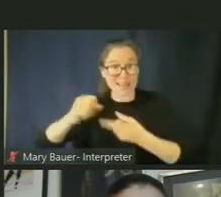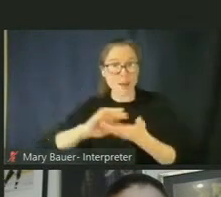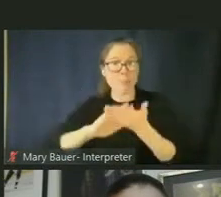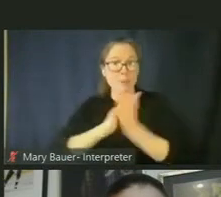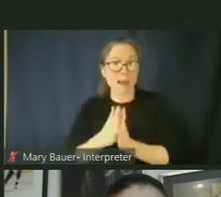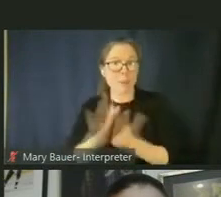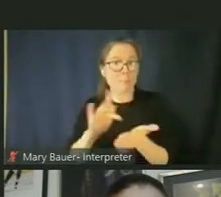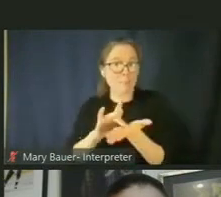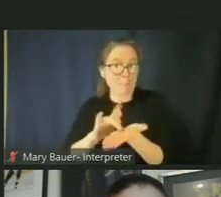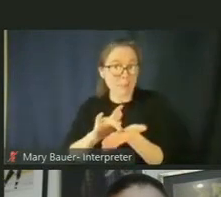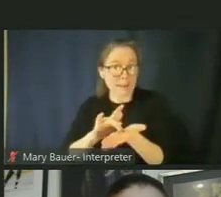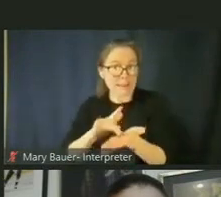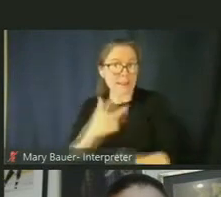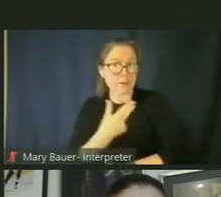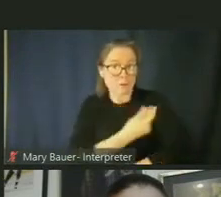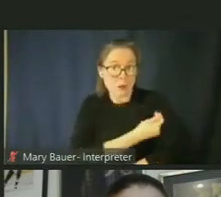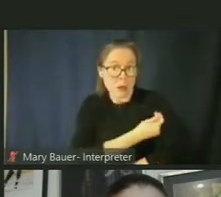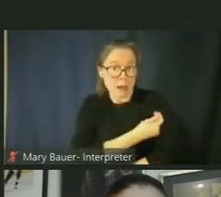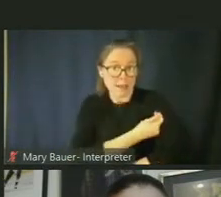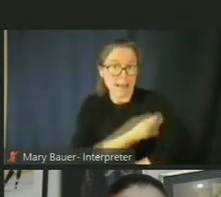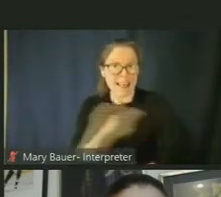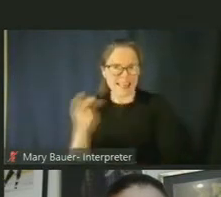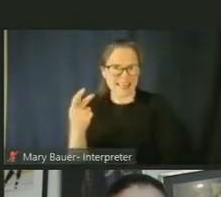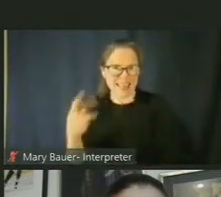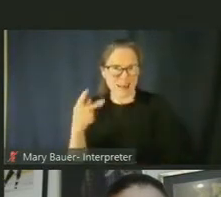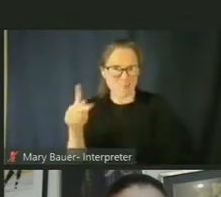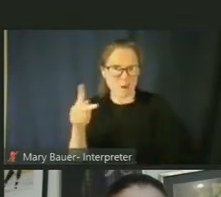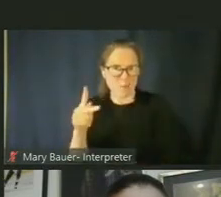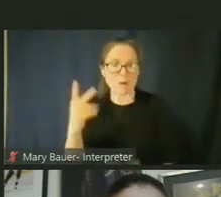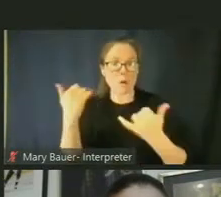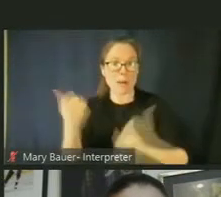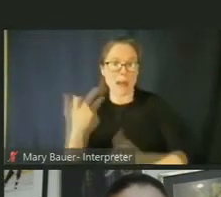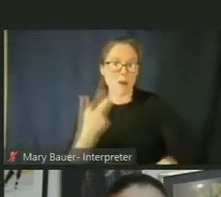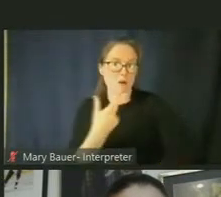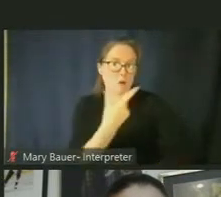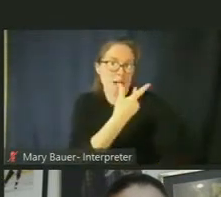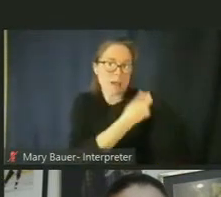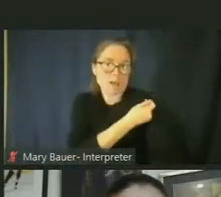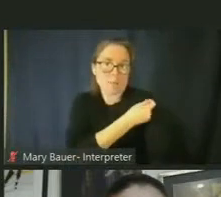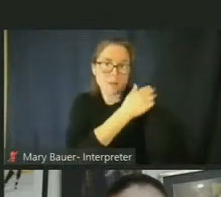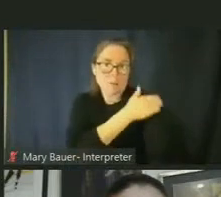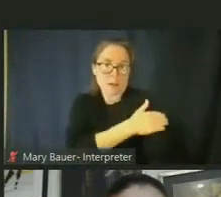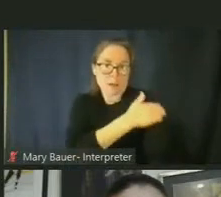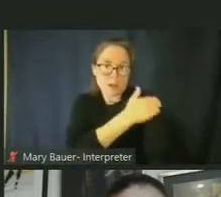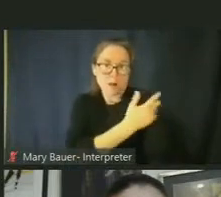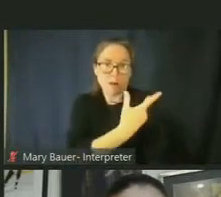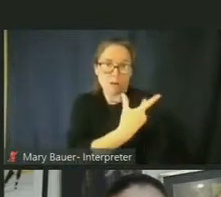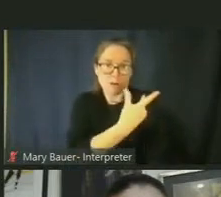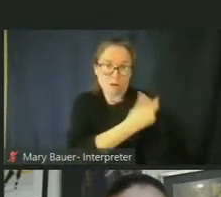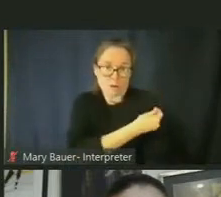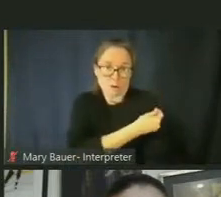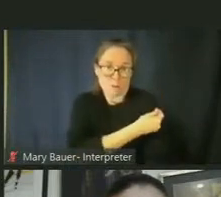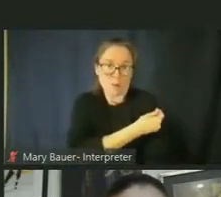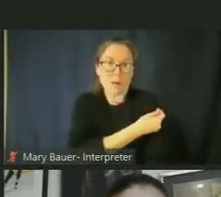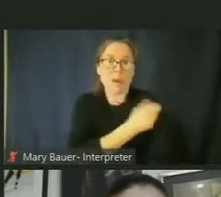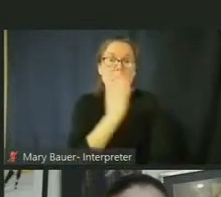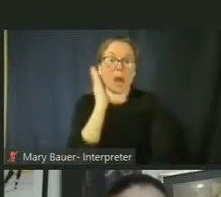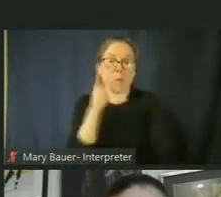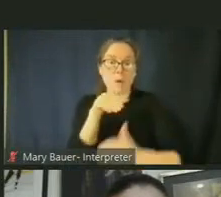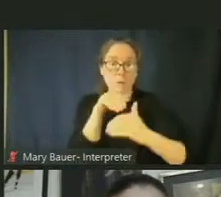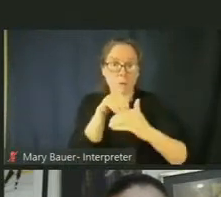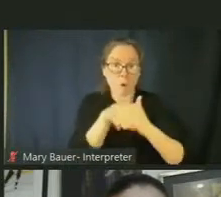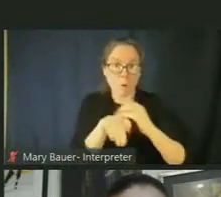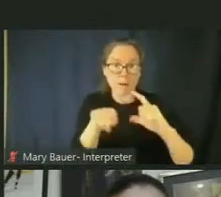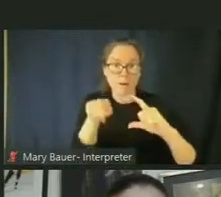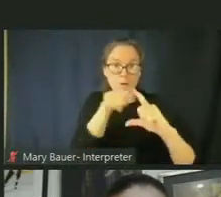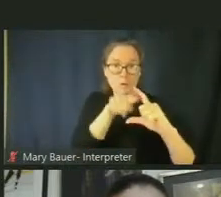in the middle. When that is injected into your bicep muscle, it goes into one of your cells. And think